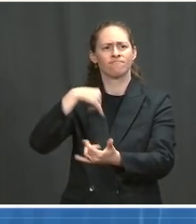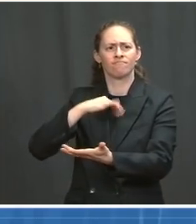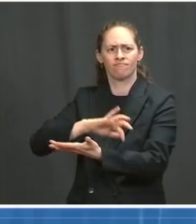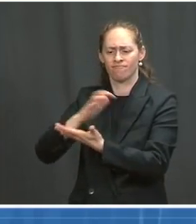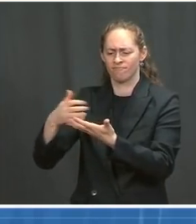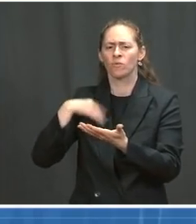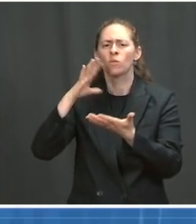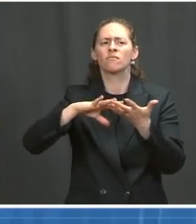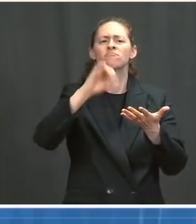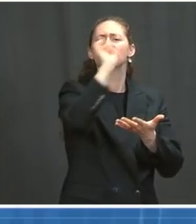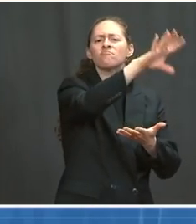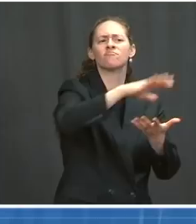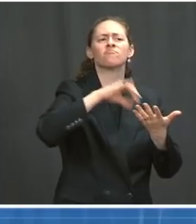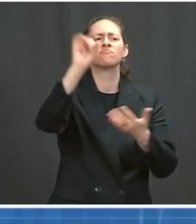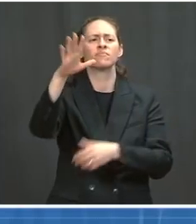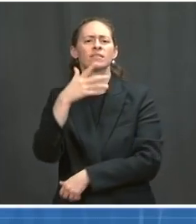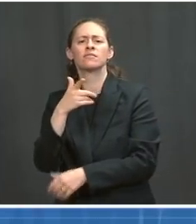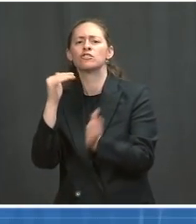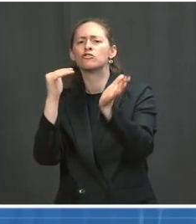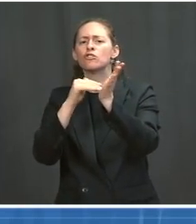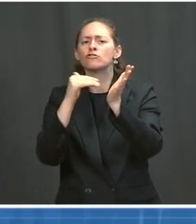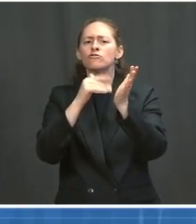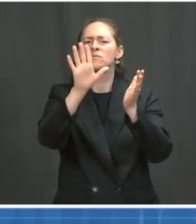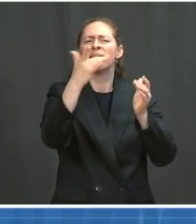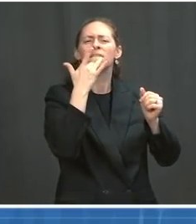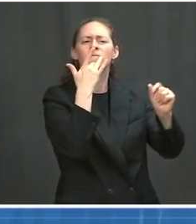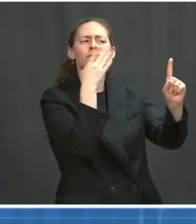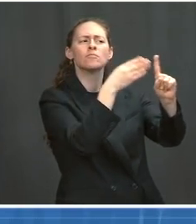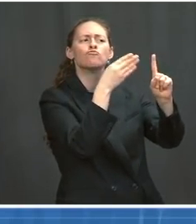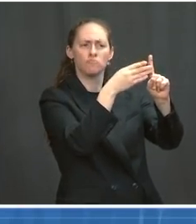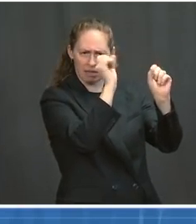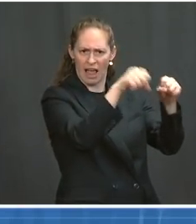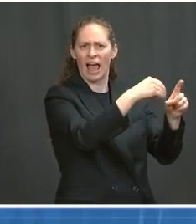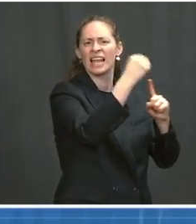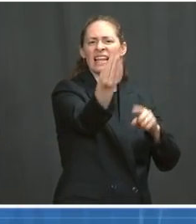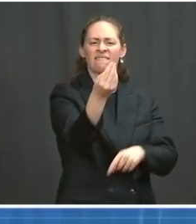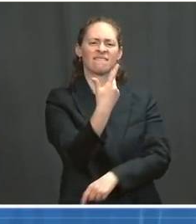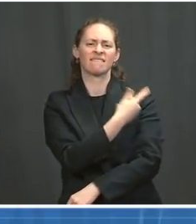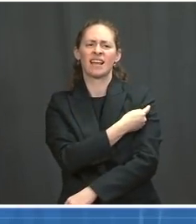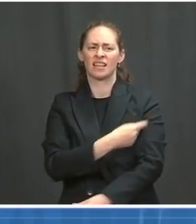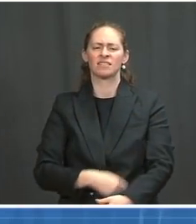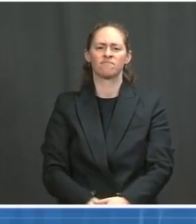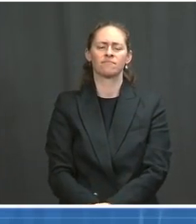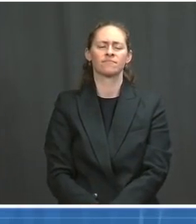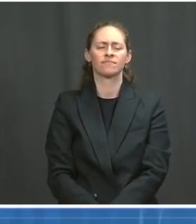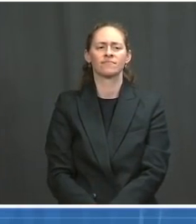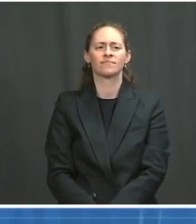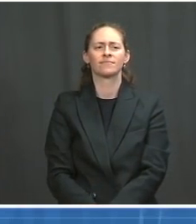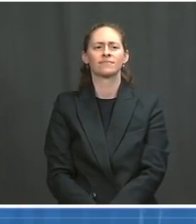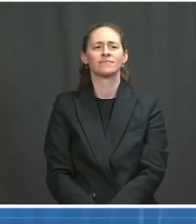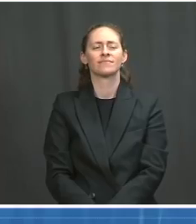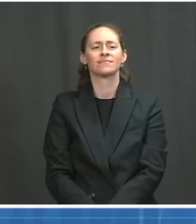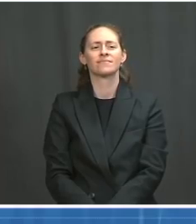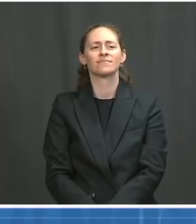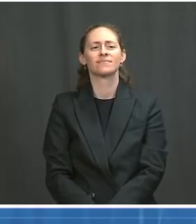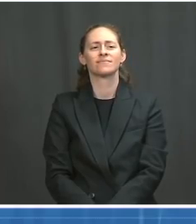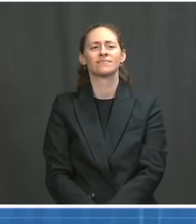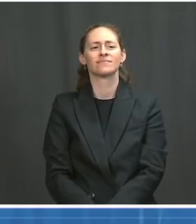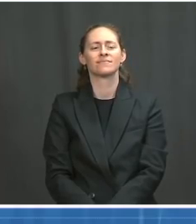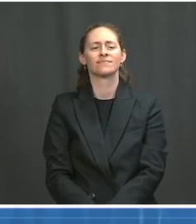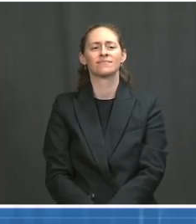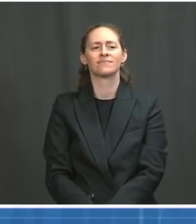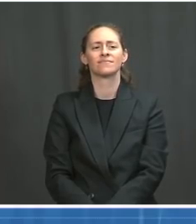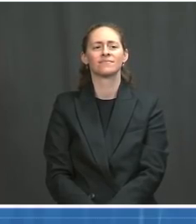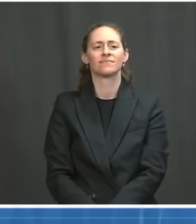To be clear, across all fronts, we're doing everything we can, bringing every resource to bear to reach Americans who